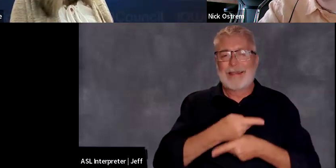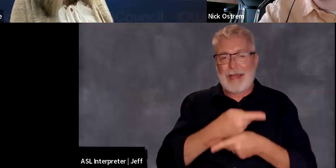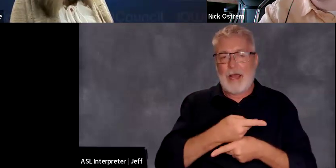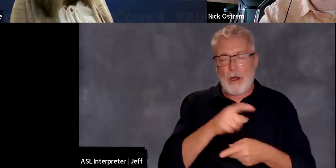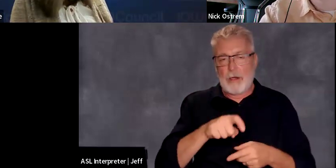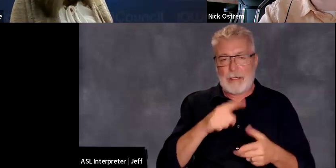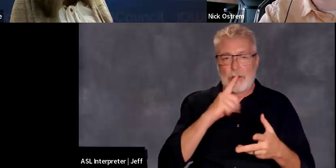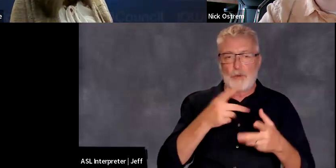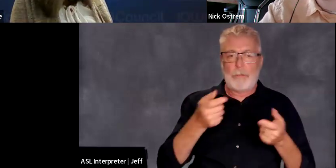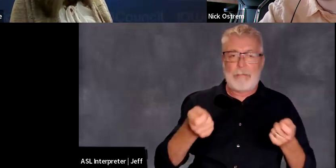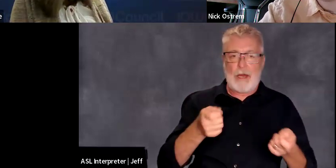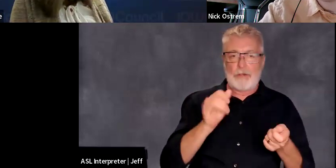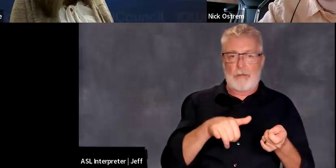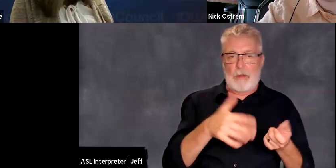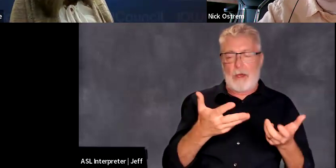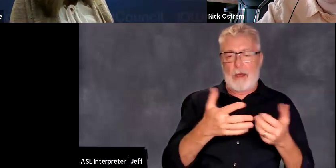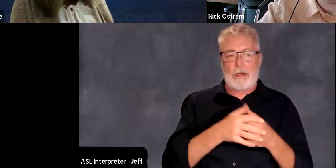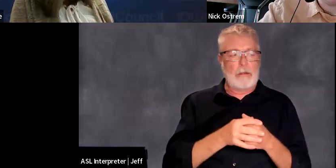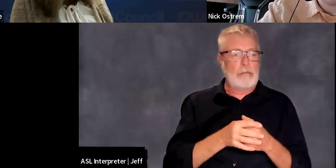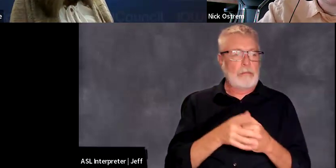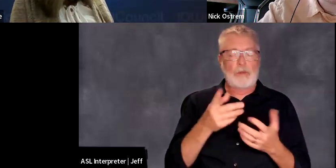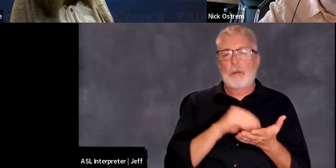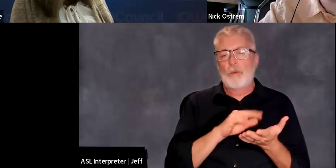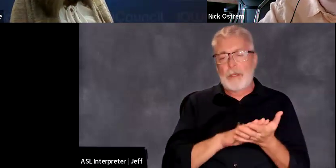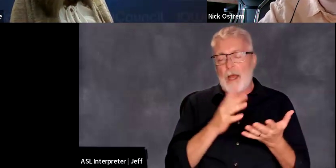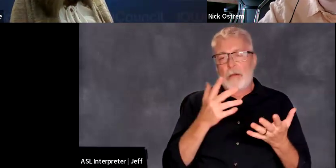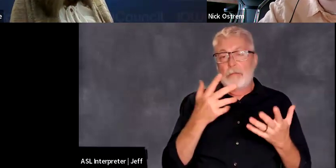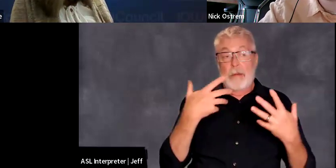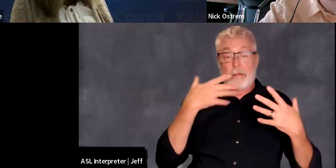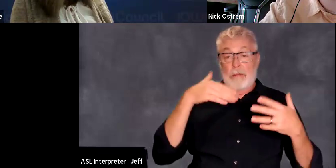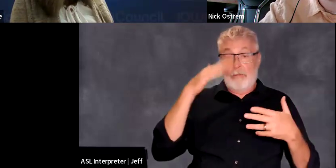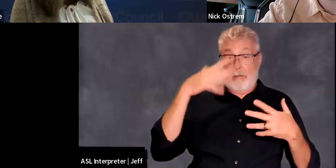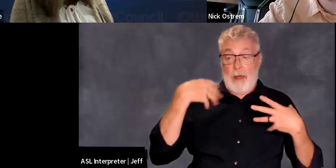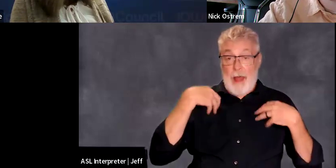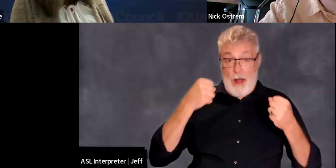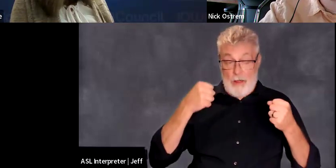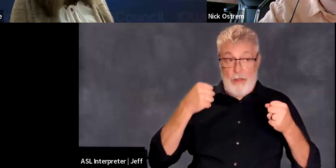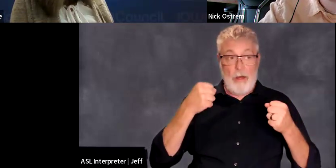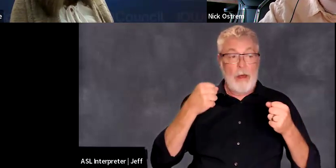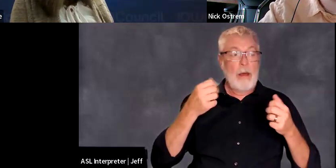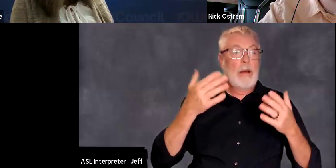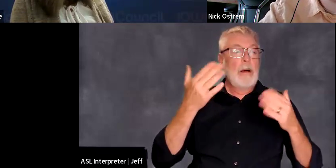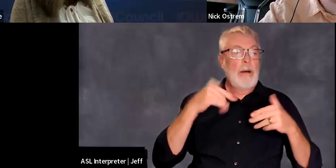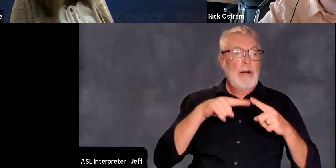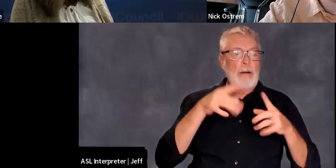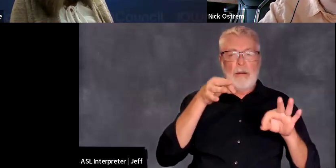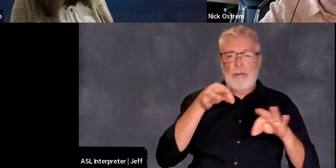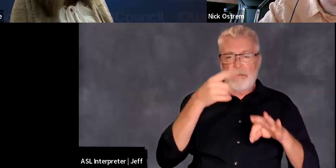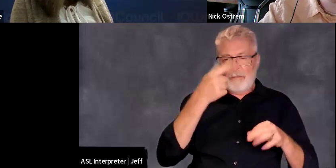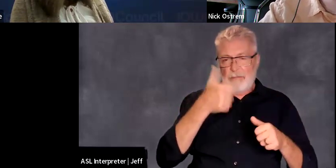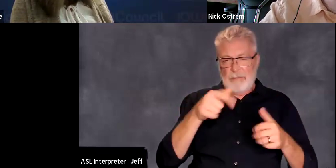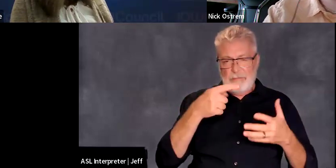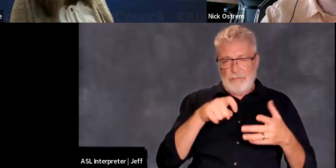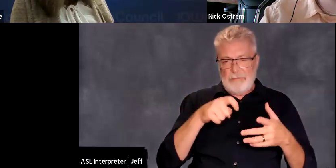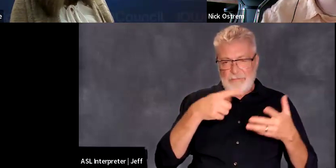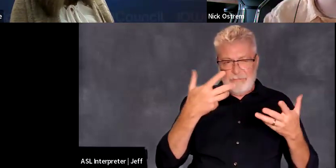conditions. So you can put your list of conditions into that first box, and then there's instructions for anybody who might need